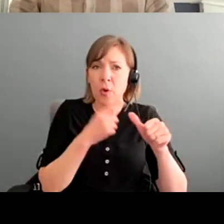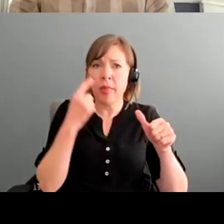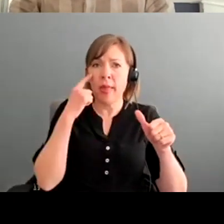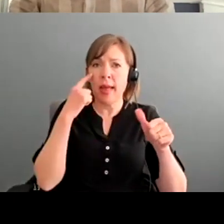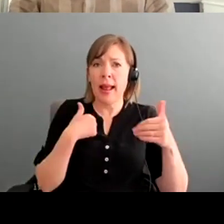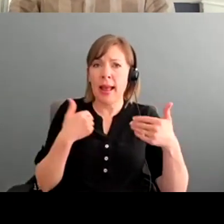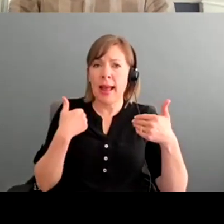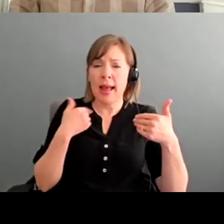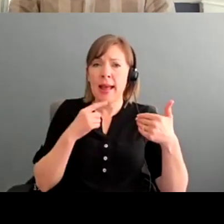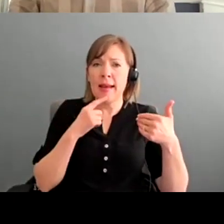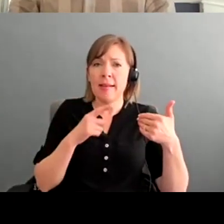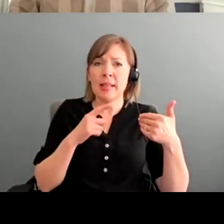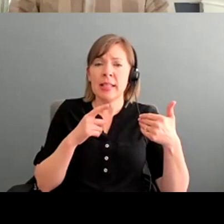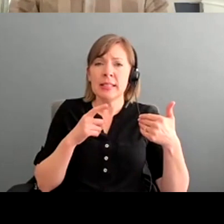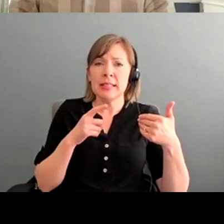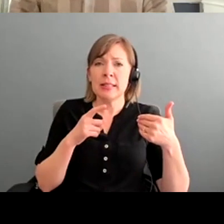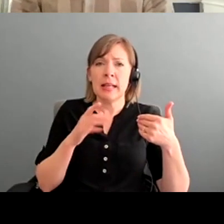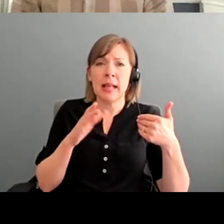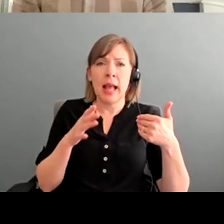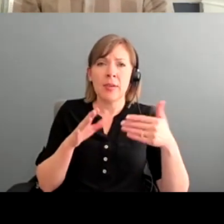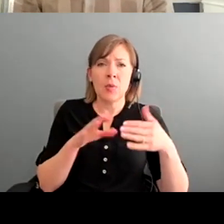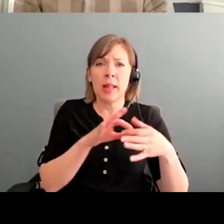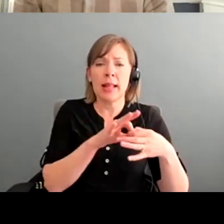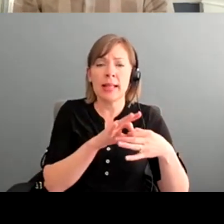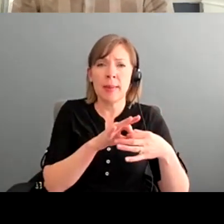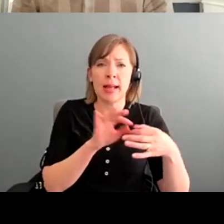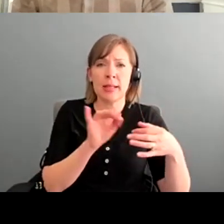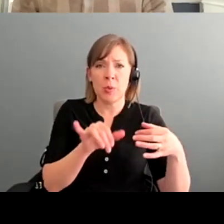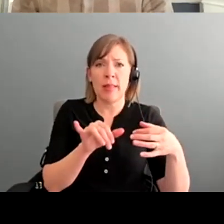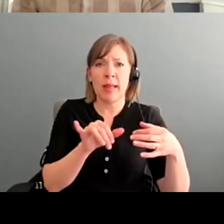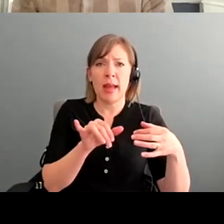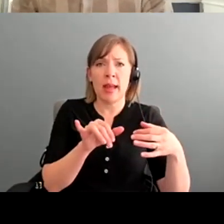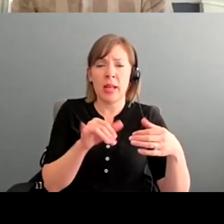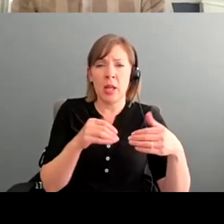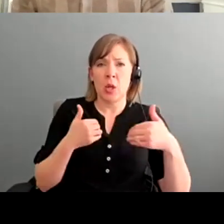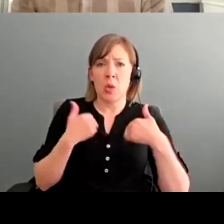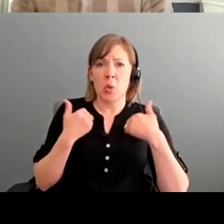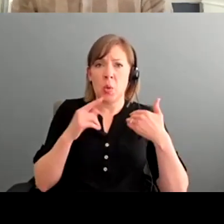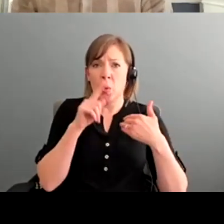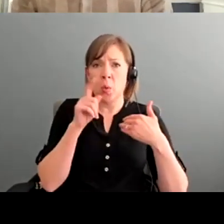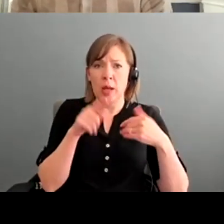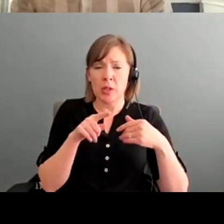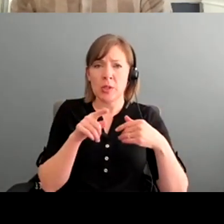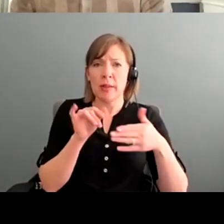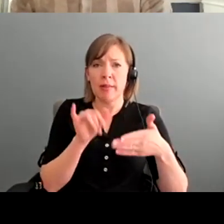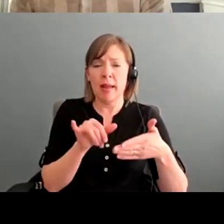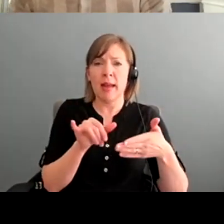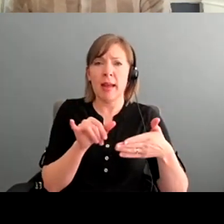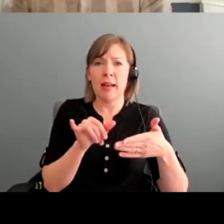is kind of relates back to this youth question, right? Which is that